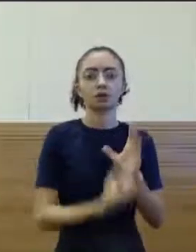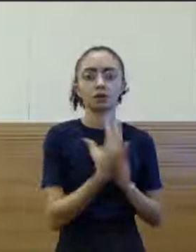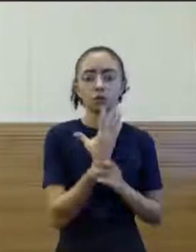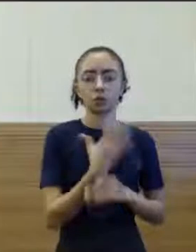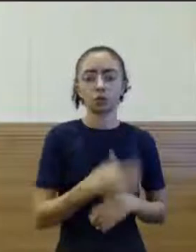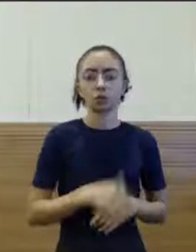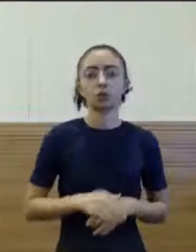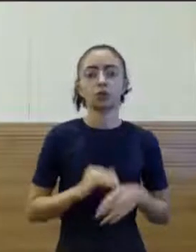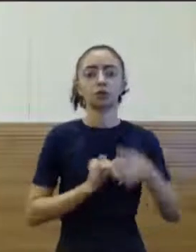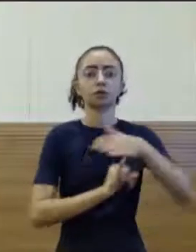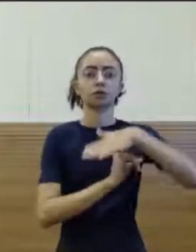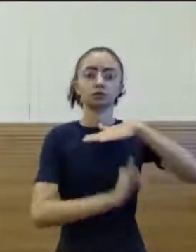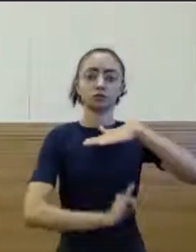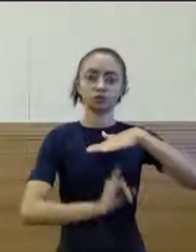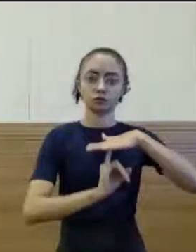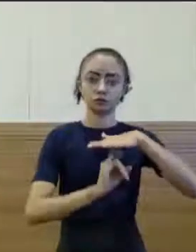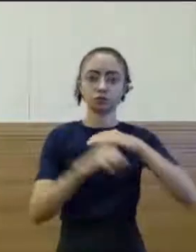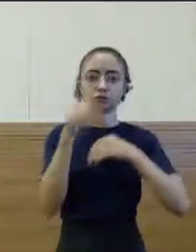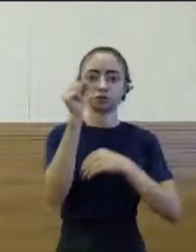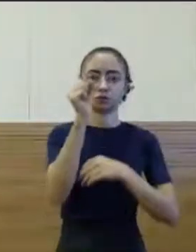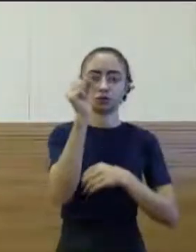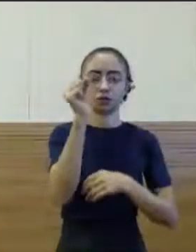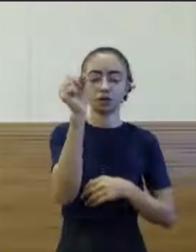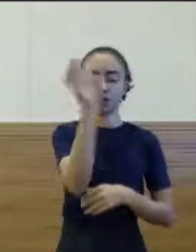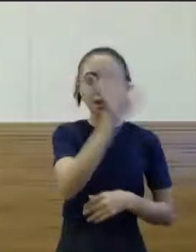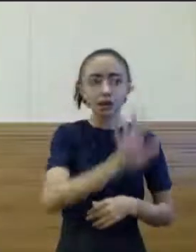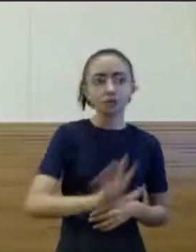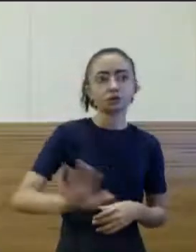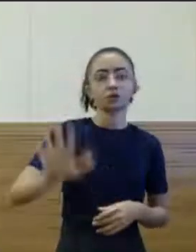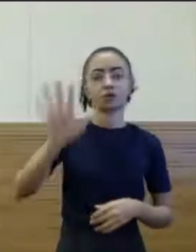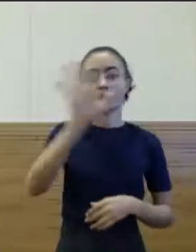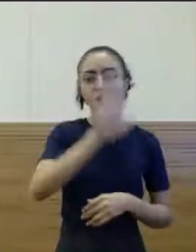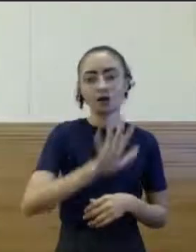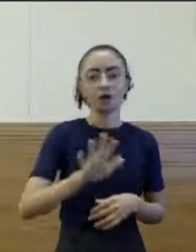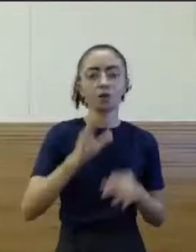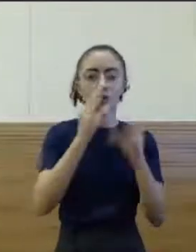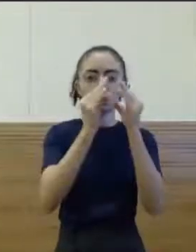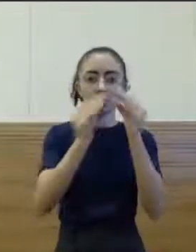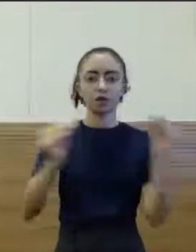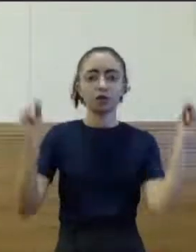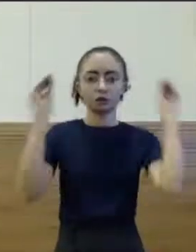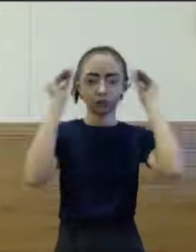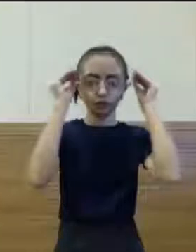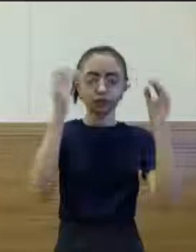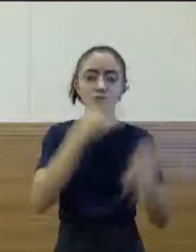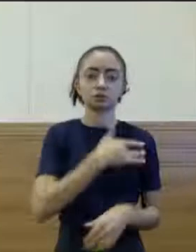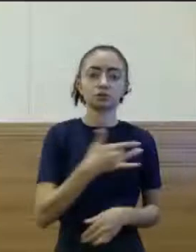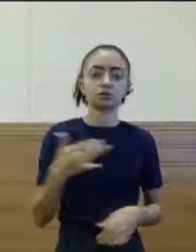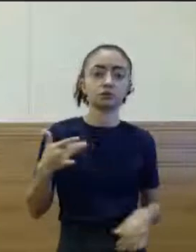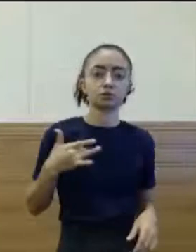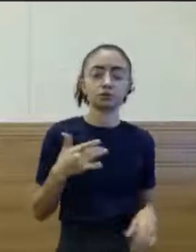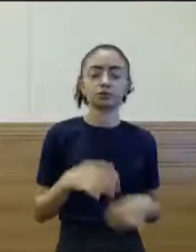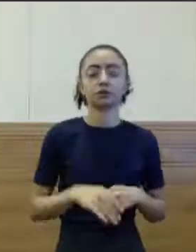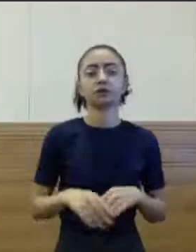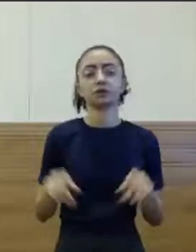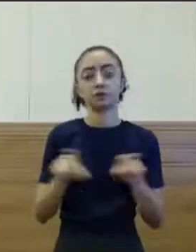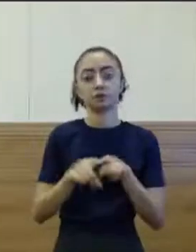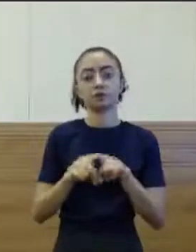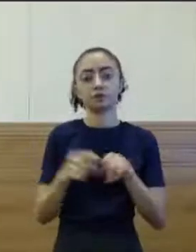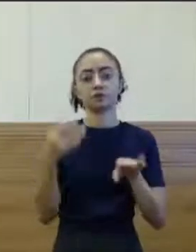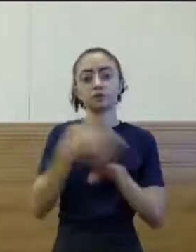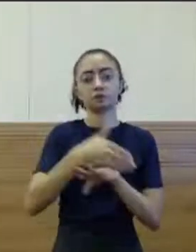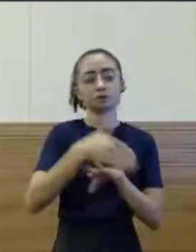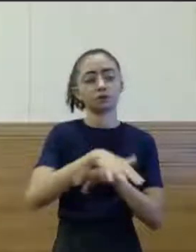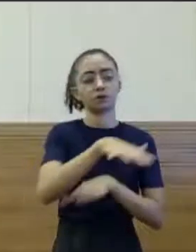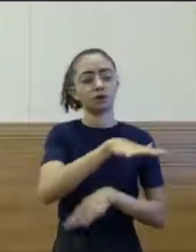was the National Institute of Public Health. In the public sector is also participating on that, the National Academia